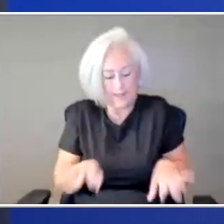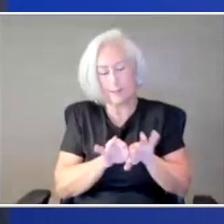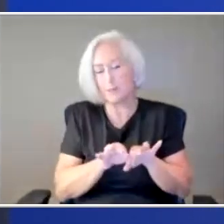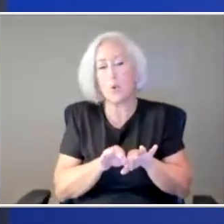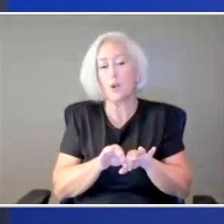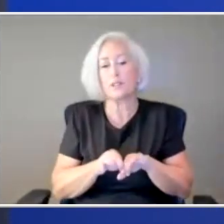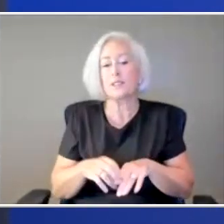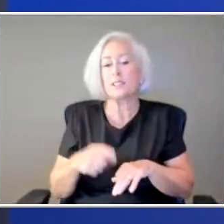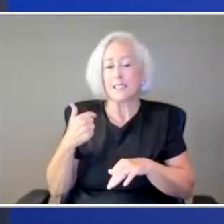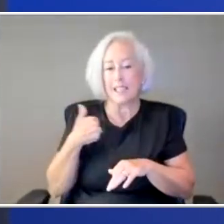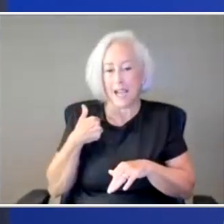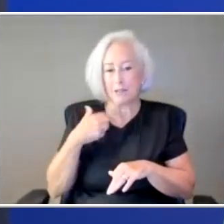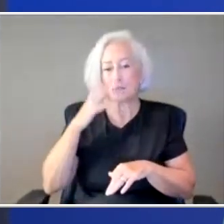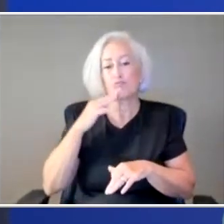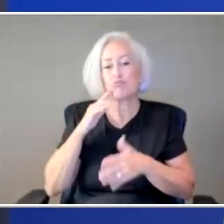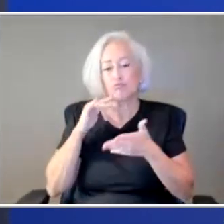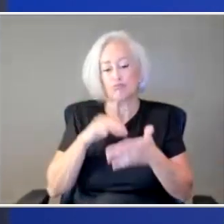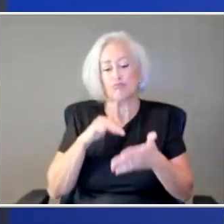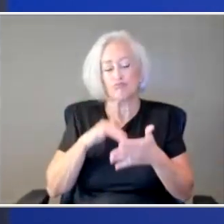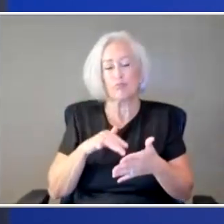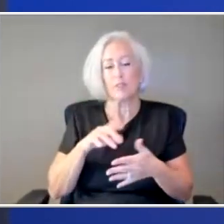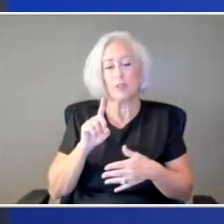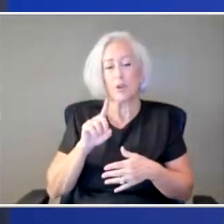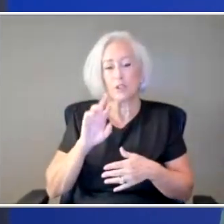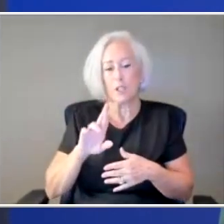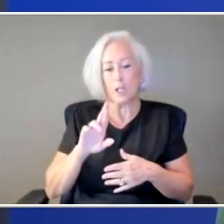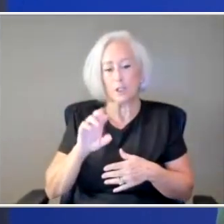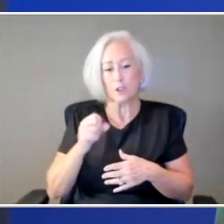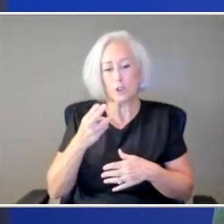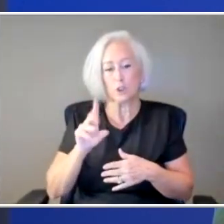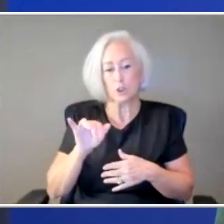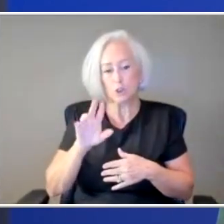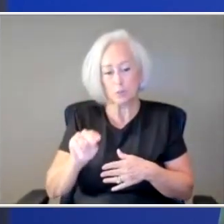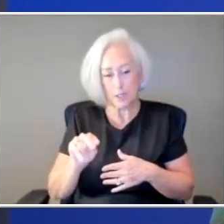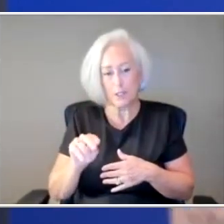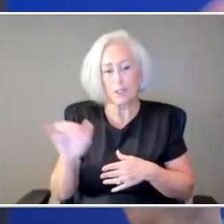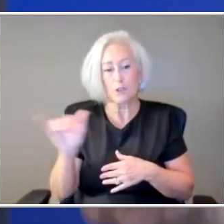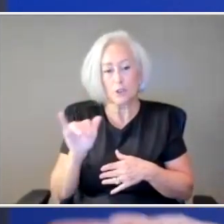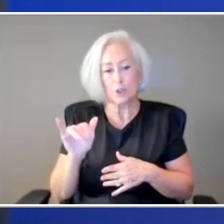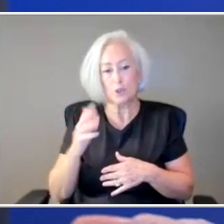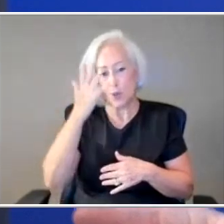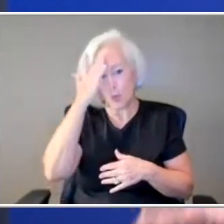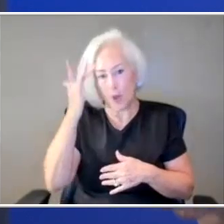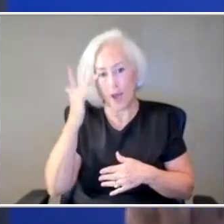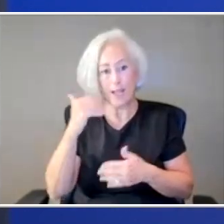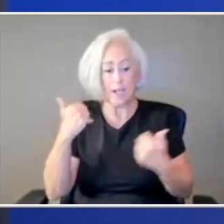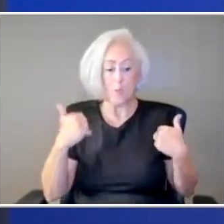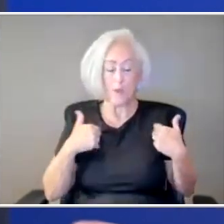Dr. Sharma for a bit too, because there could be a doctor's choice or the